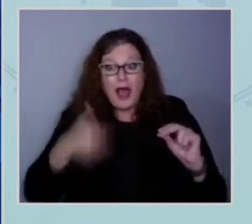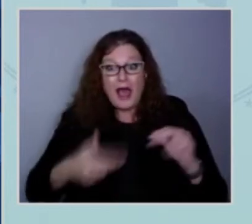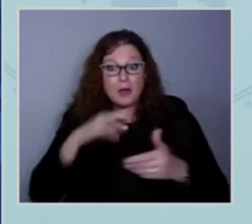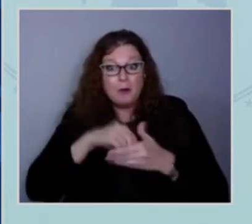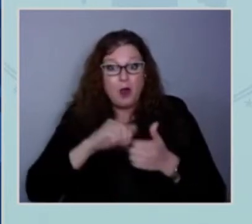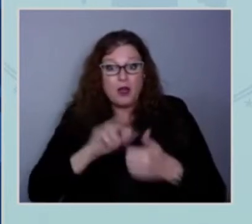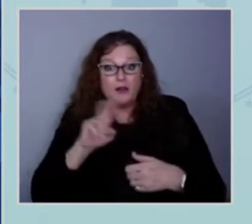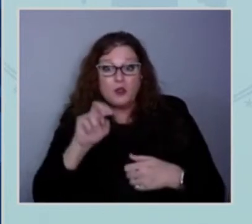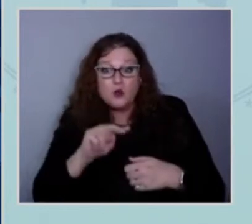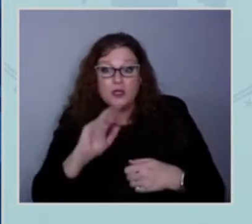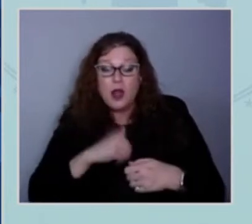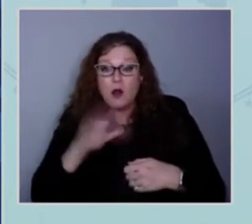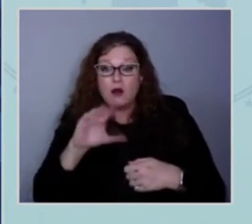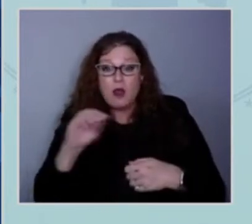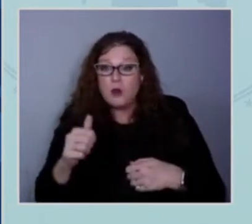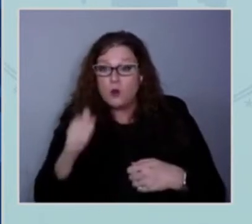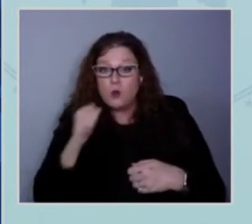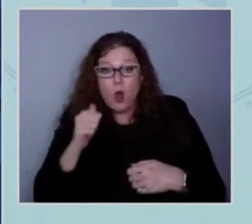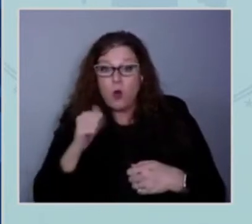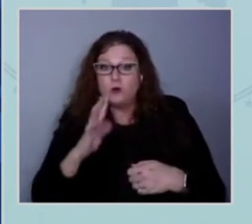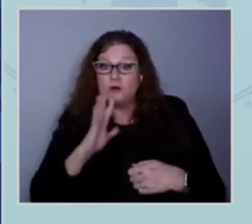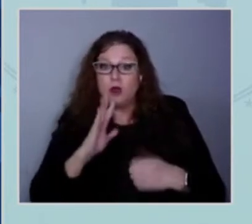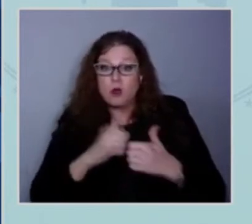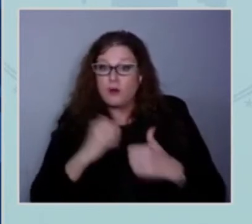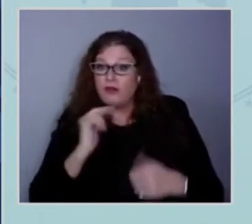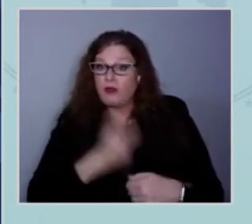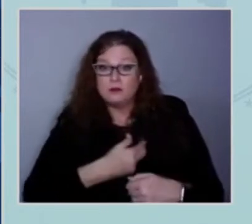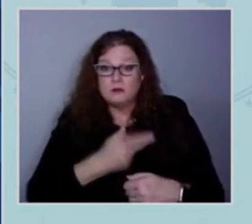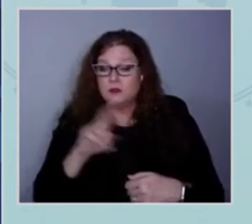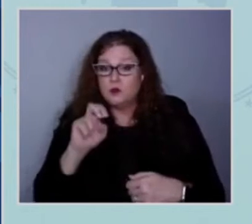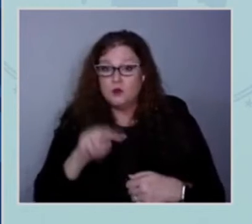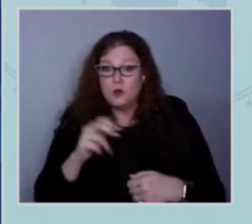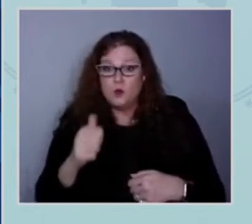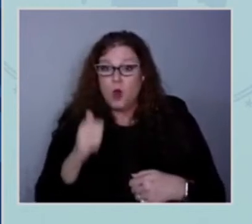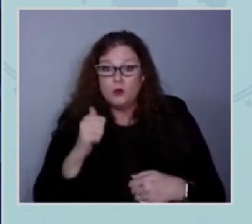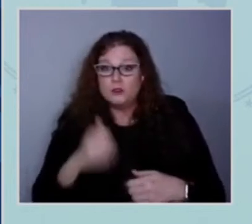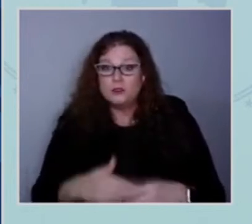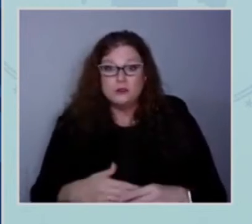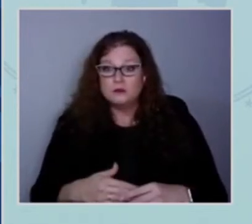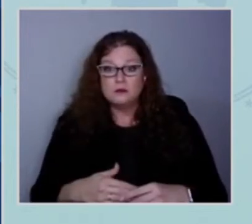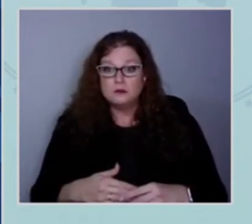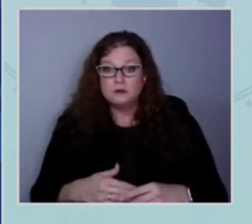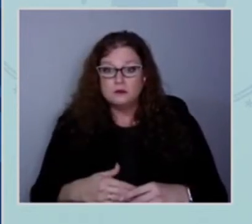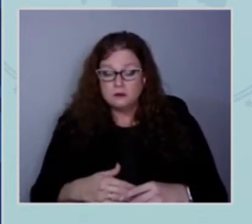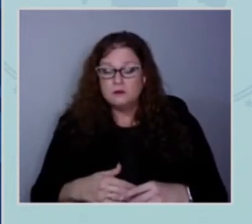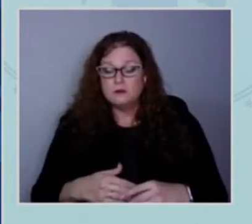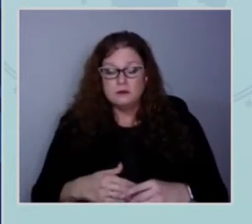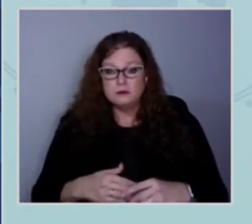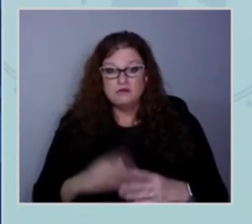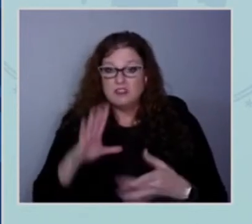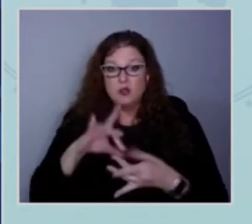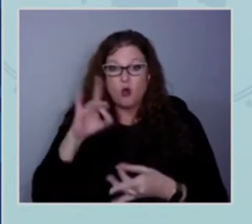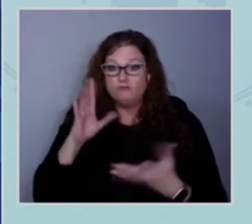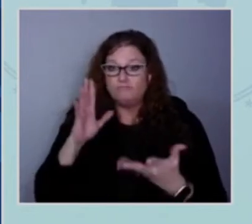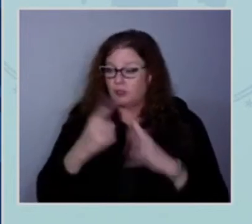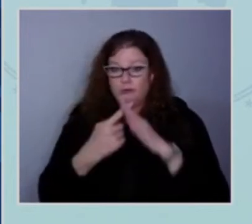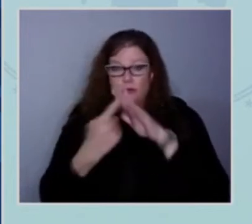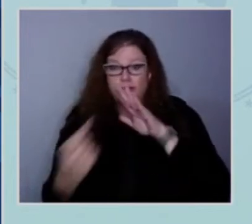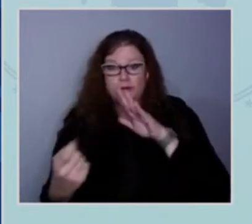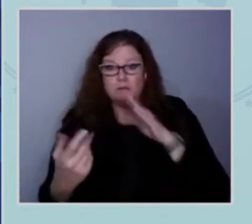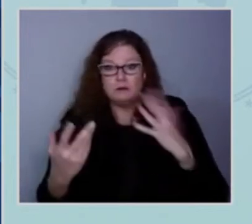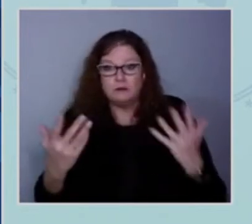probably does know that they're No, likely. I am part of the union. Our company will not reach back out to us.